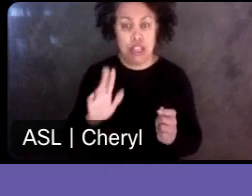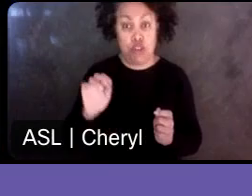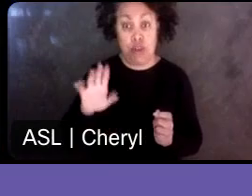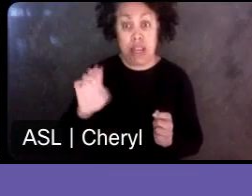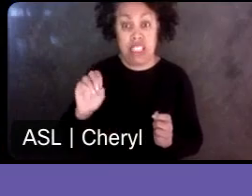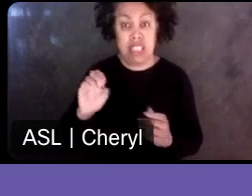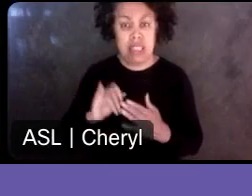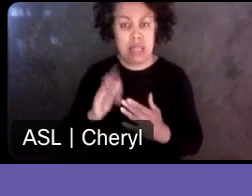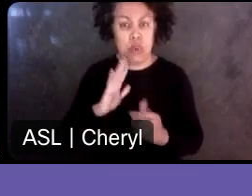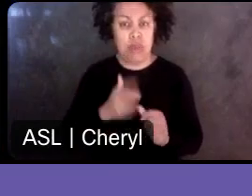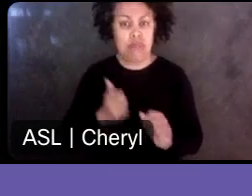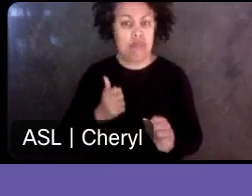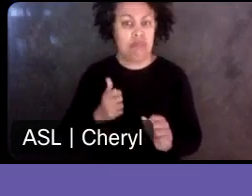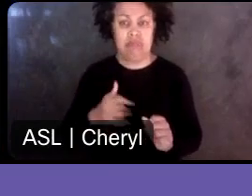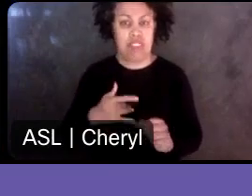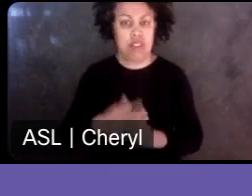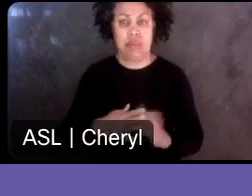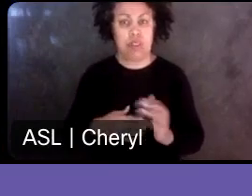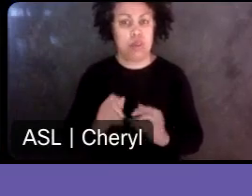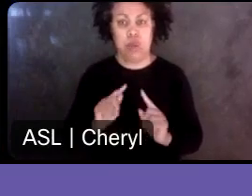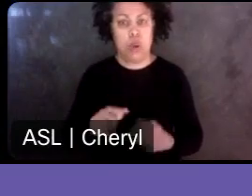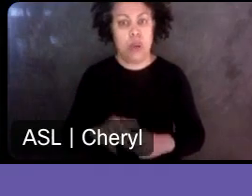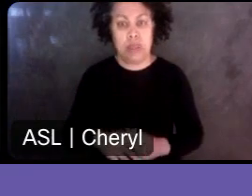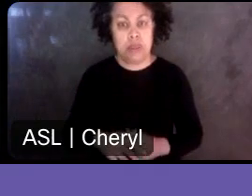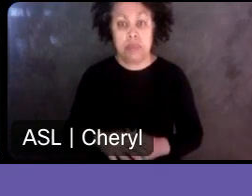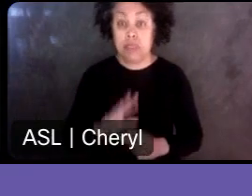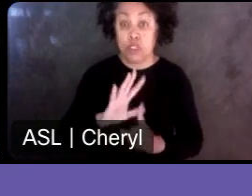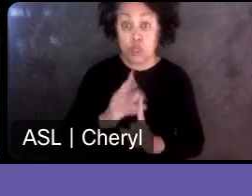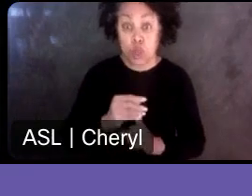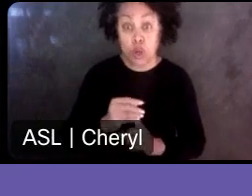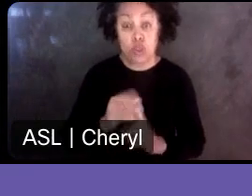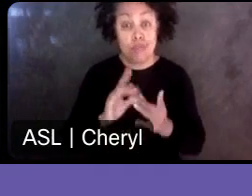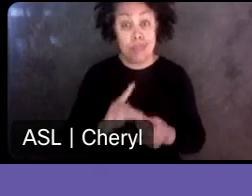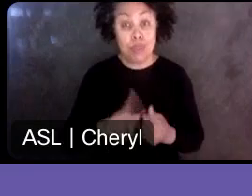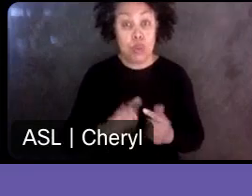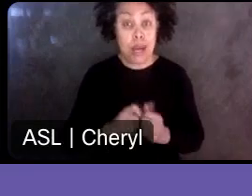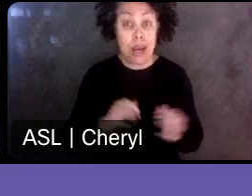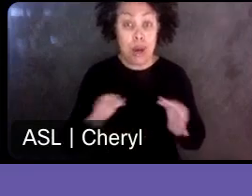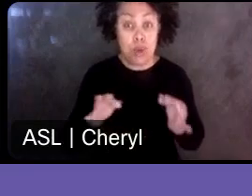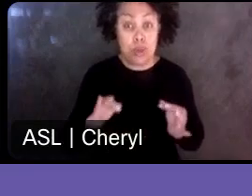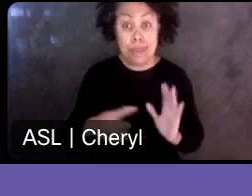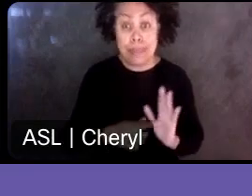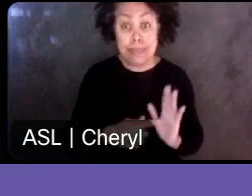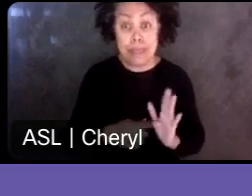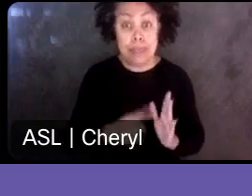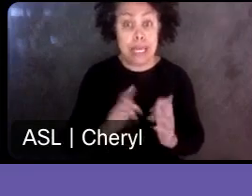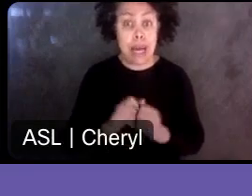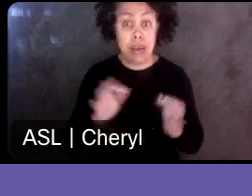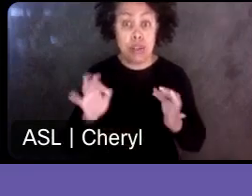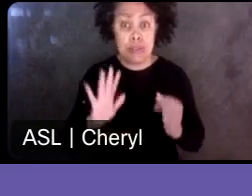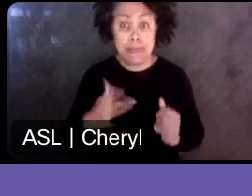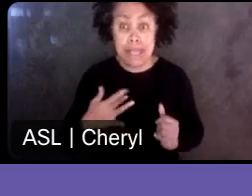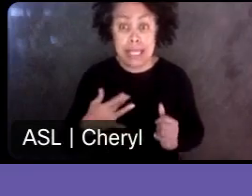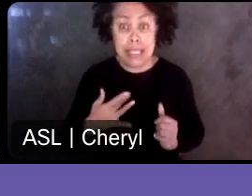healthcare workers. Culture can influence how people describe and feel about their symptoms. It can affect whether someone chooses